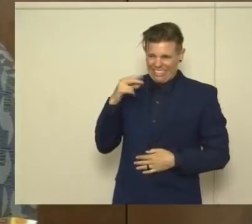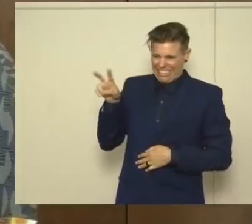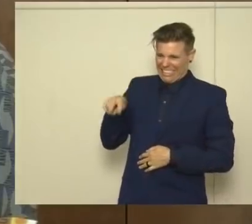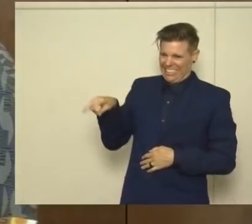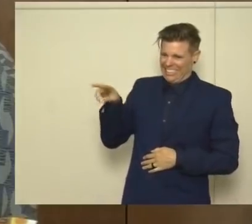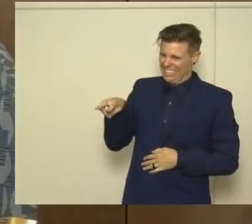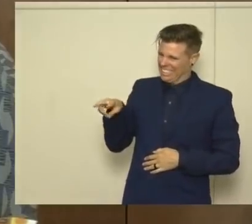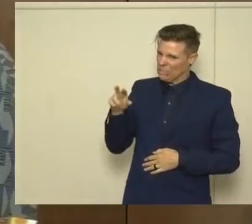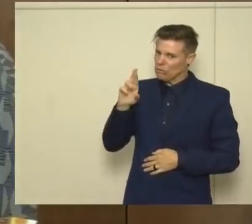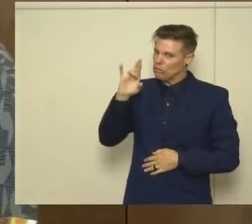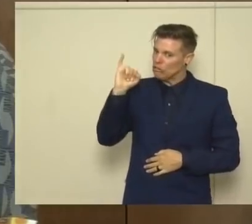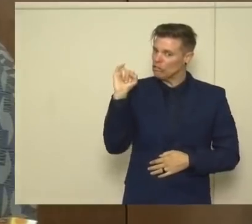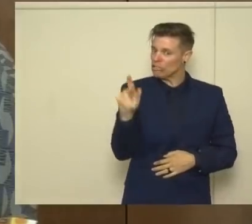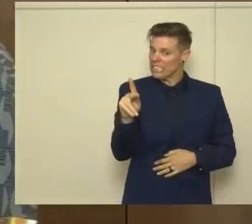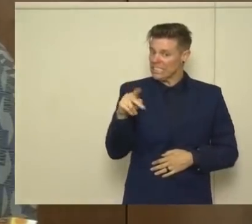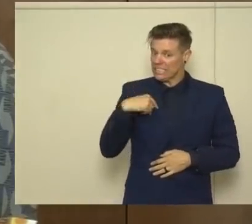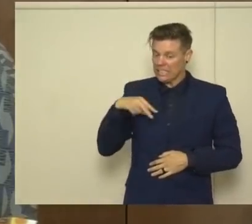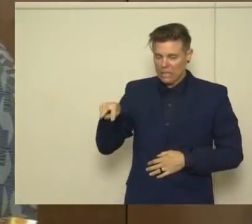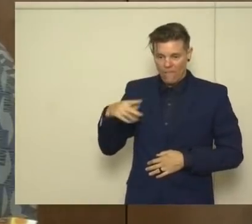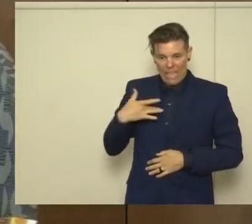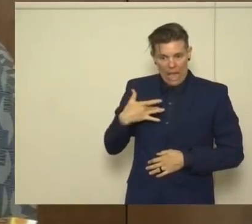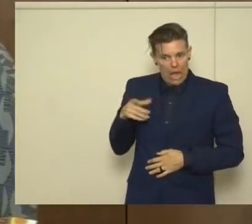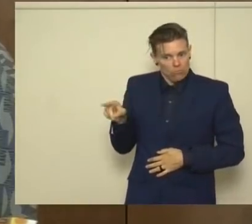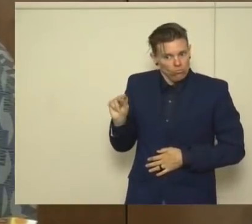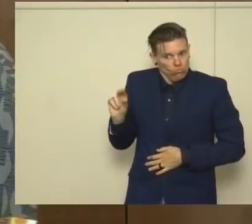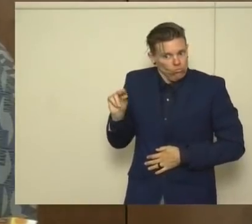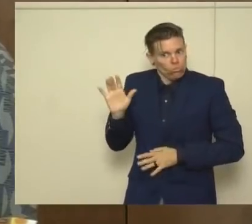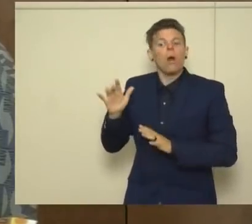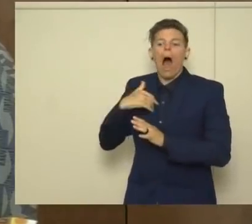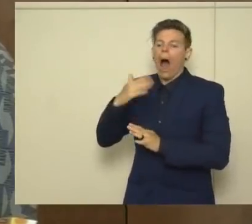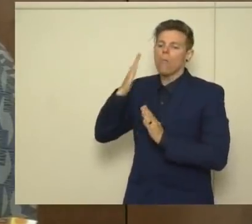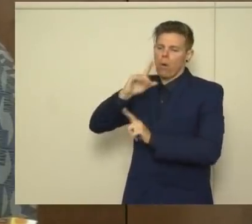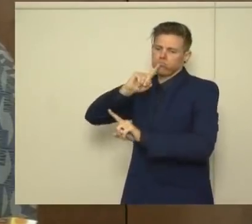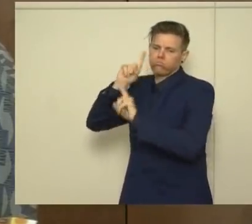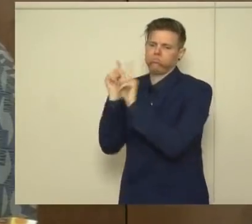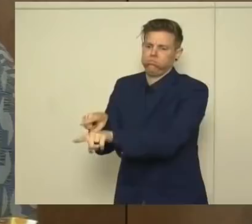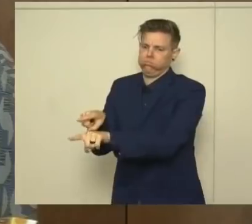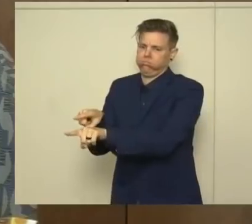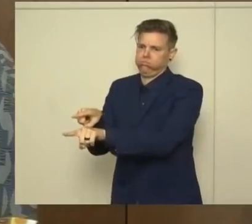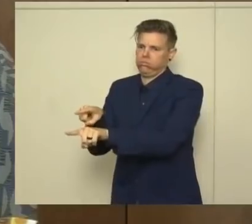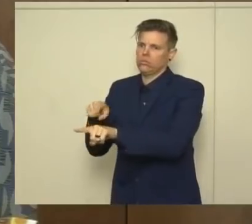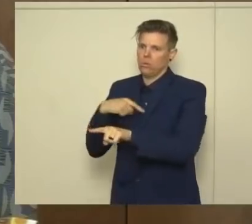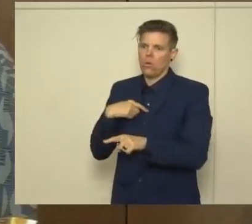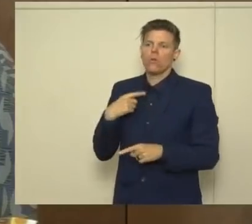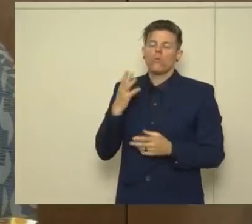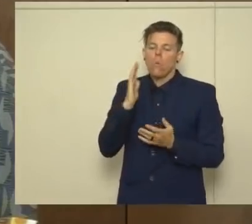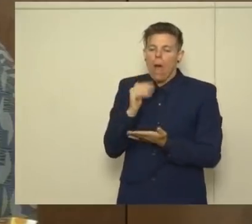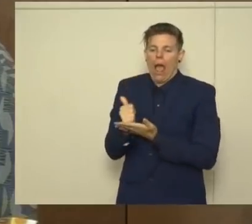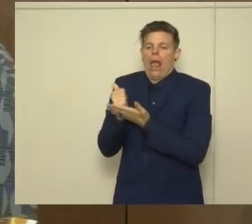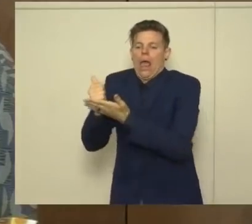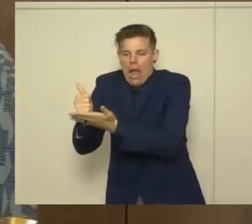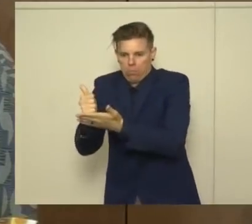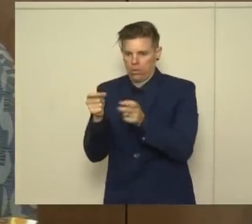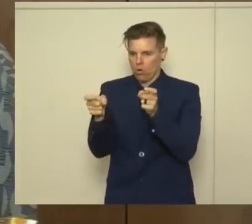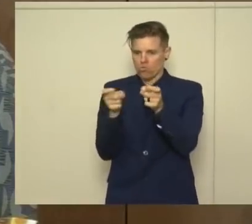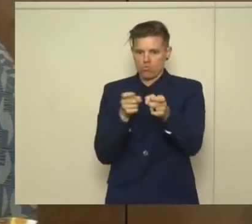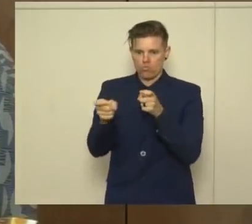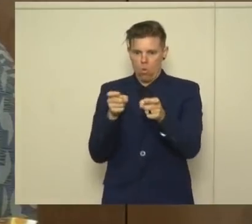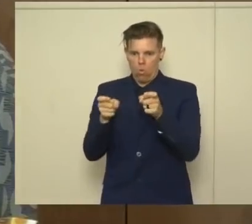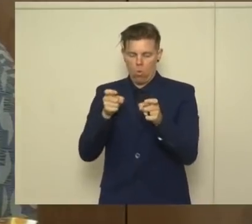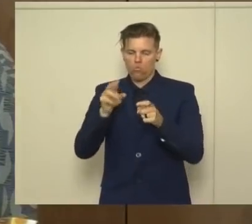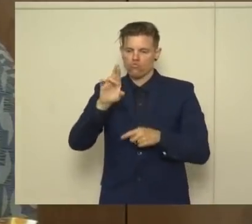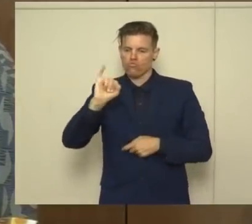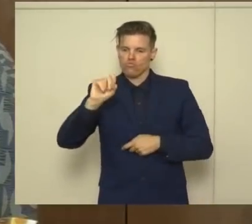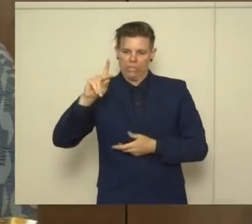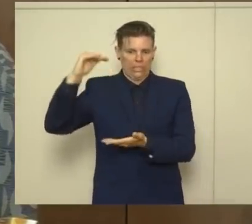issues in the state. My job is to tell you how to mitigate risk and transmission. My job is to make sure that the Secretary